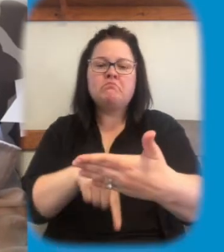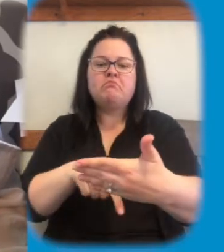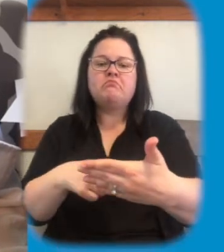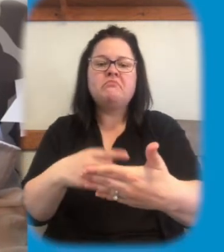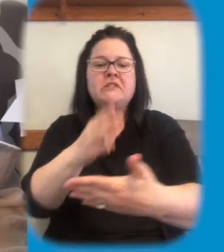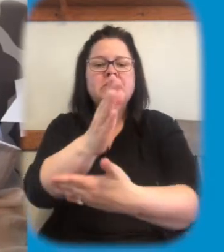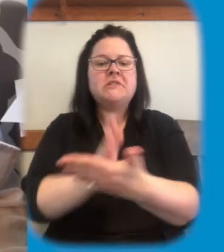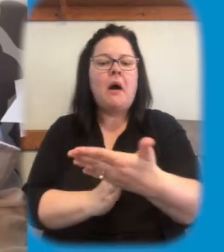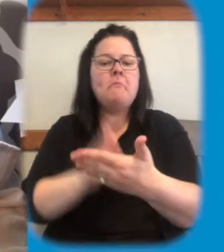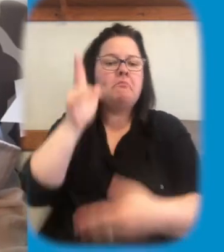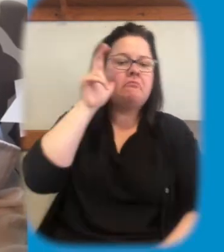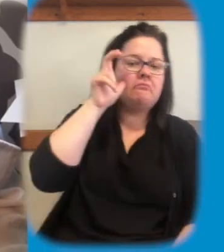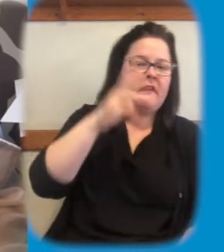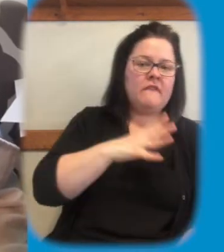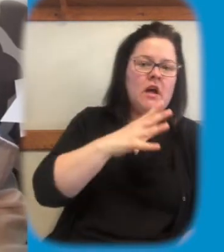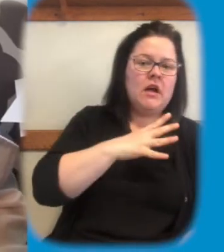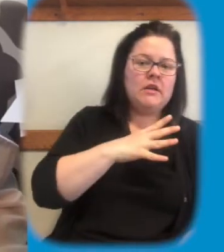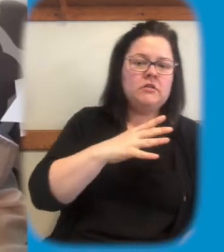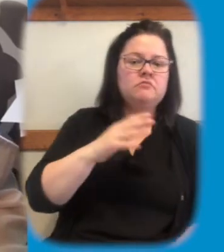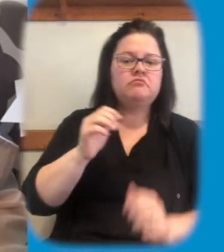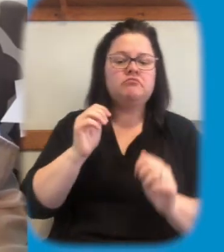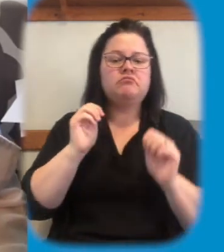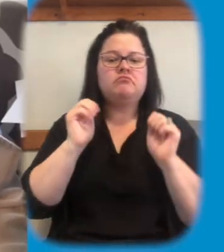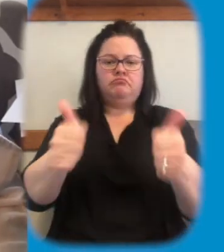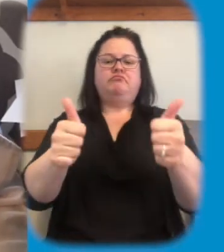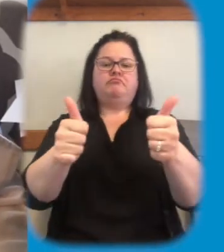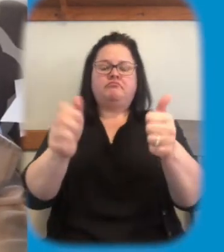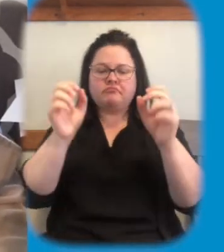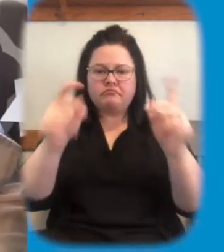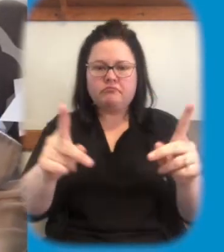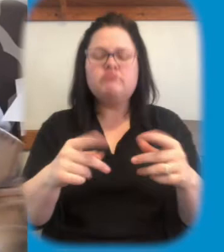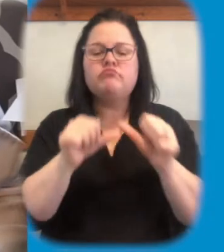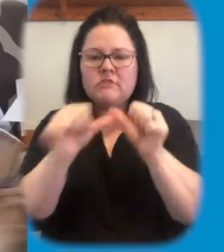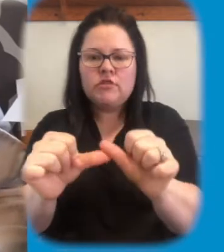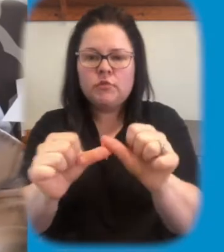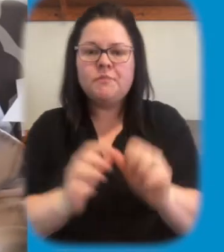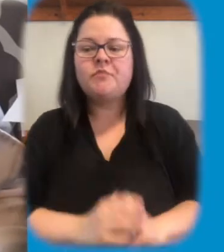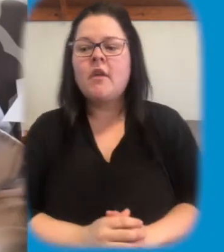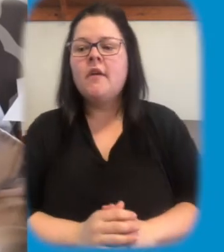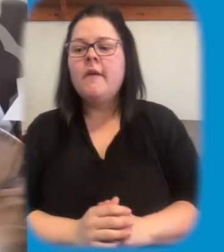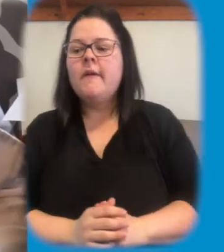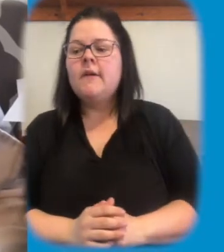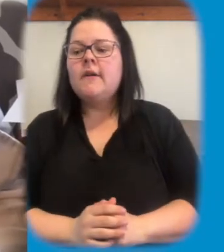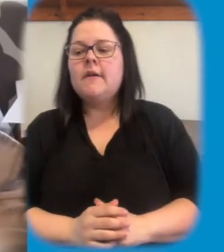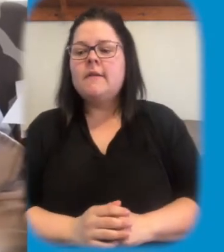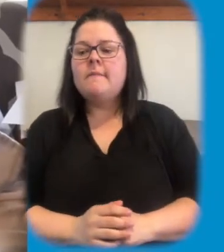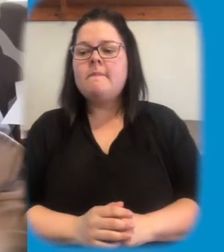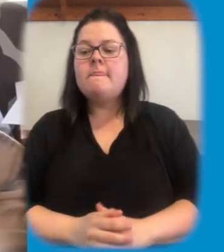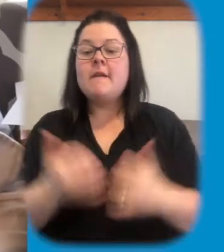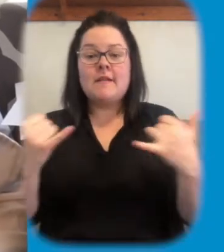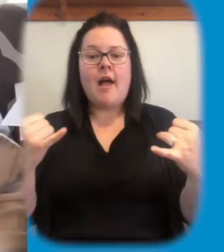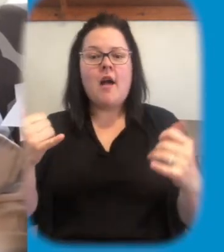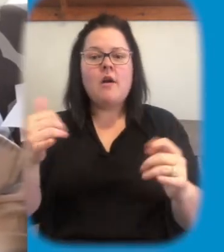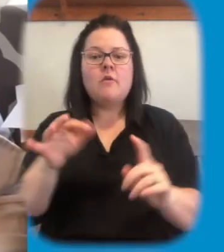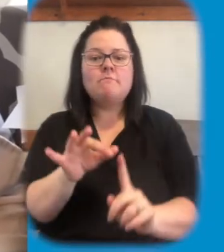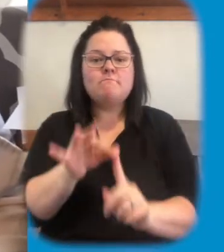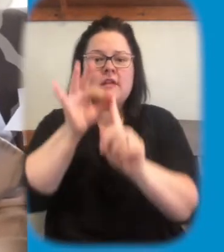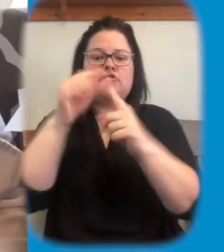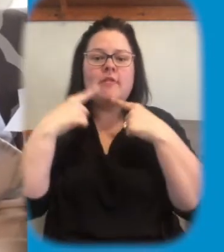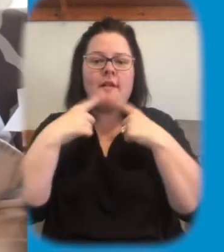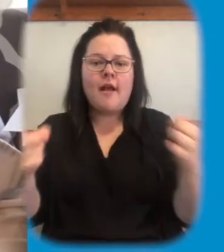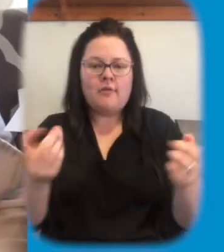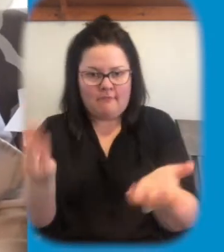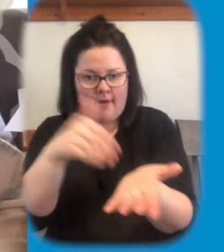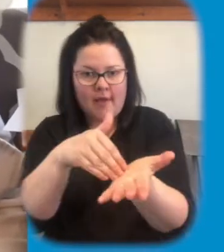Okay, so some could hear, it looks like, and okay, it was good. So let's do the